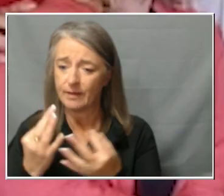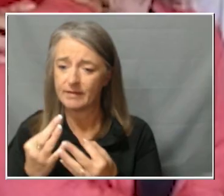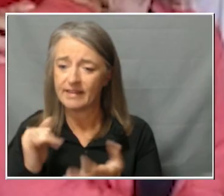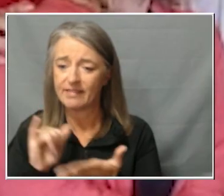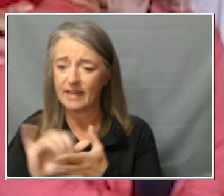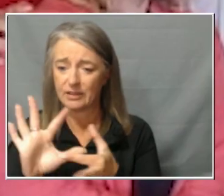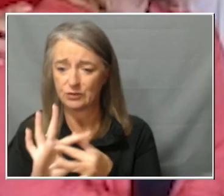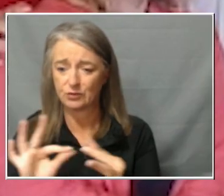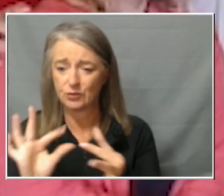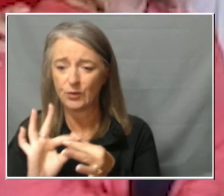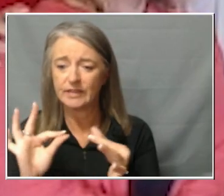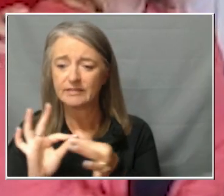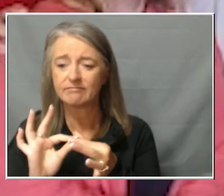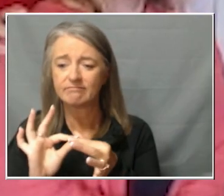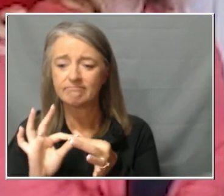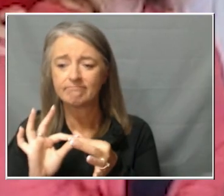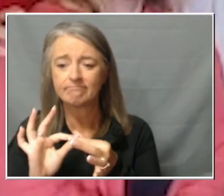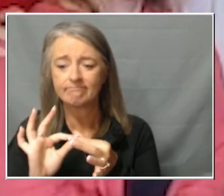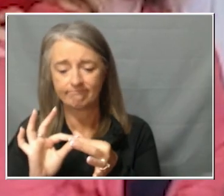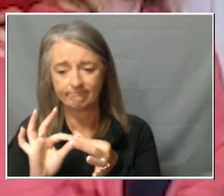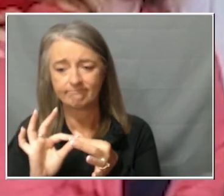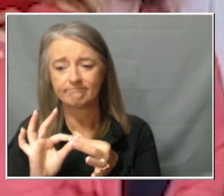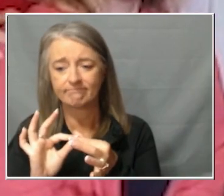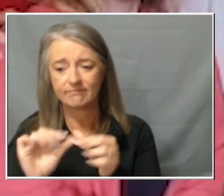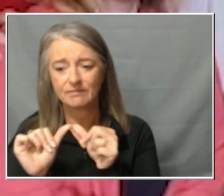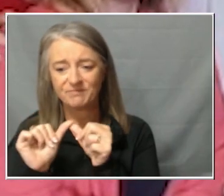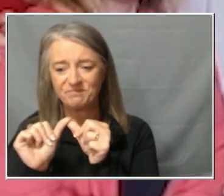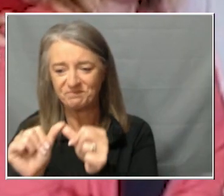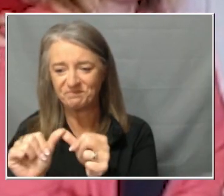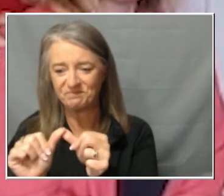story to be continued.